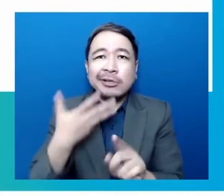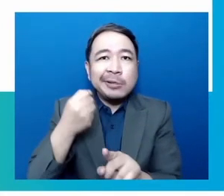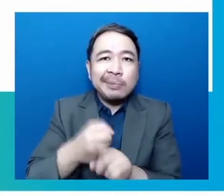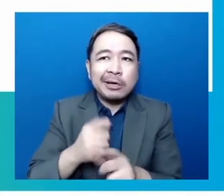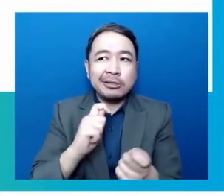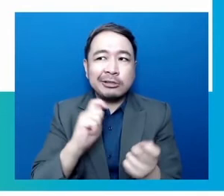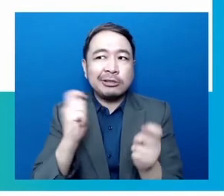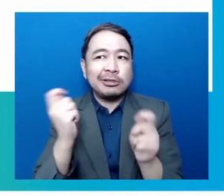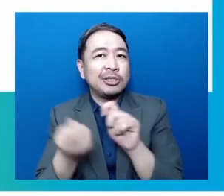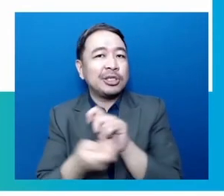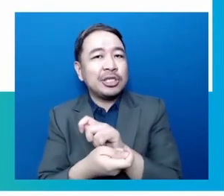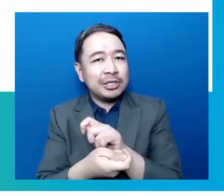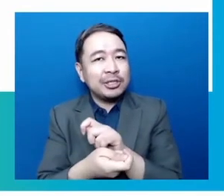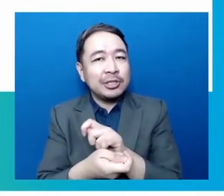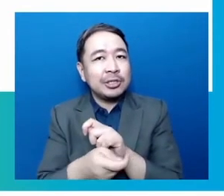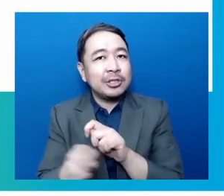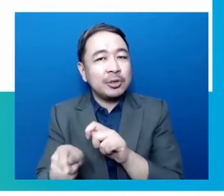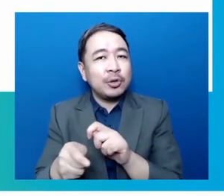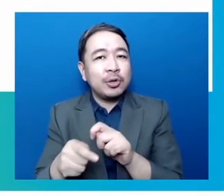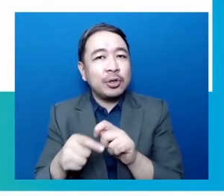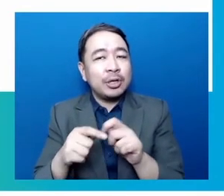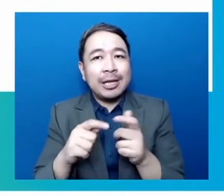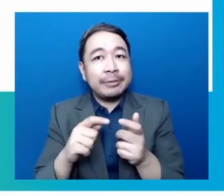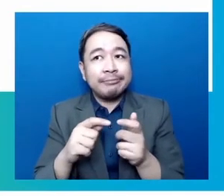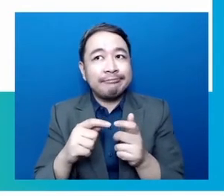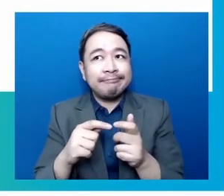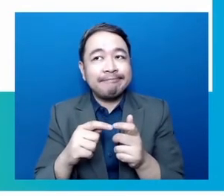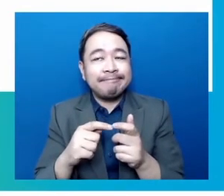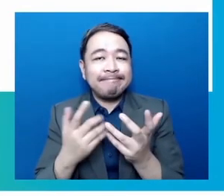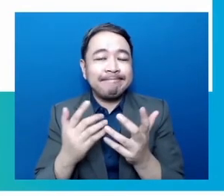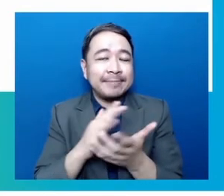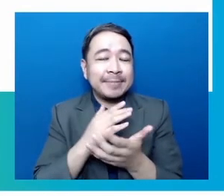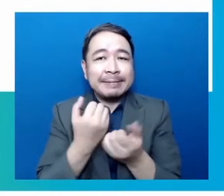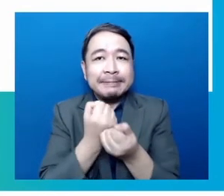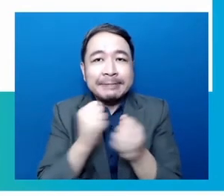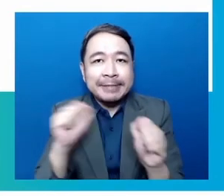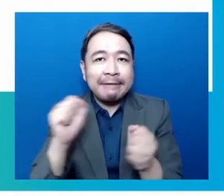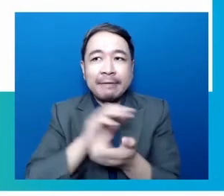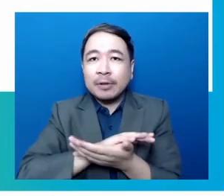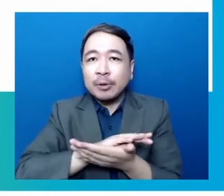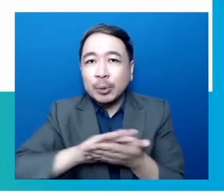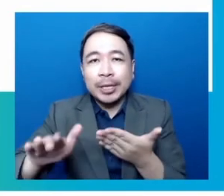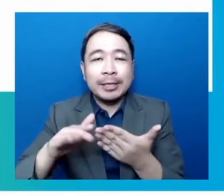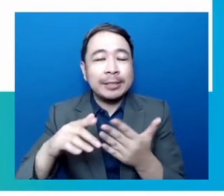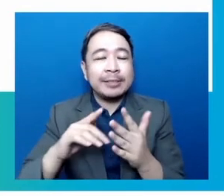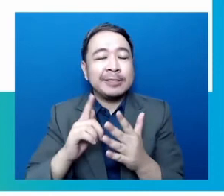to renewable sources as quickly as possible?